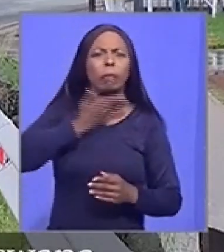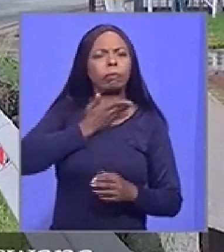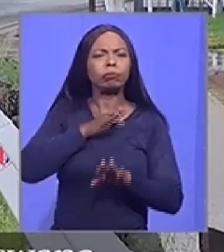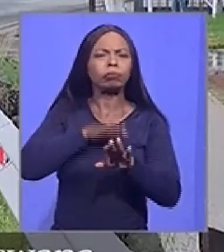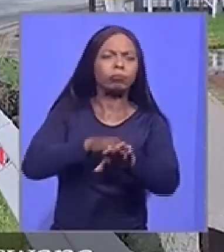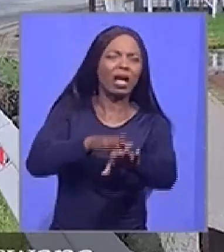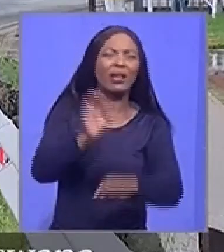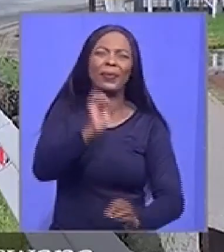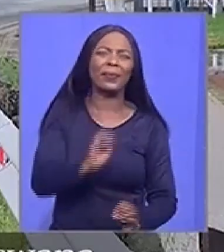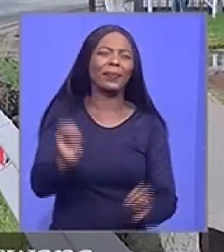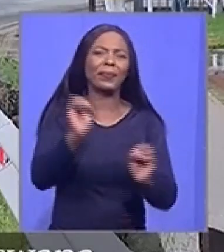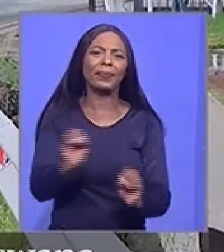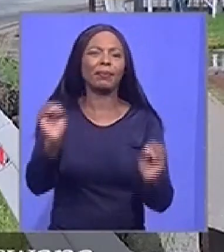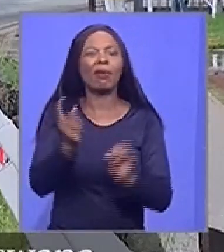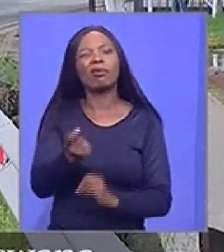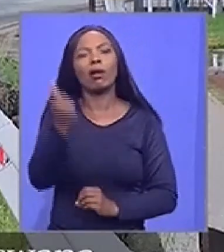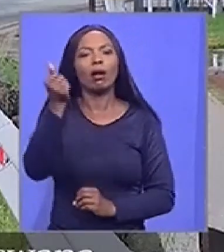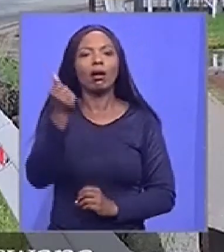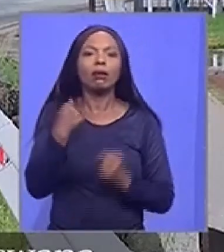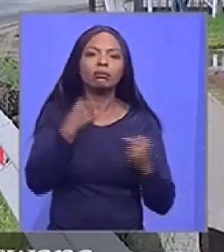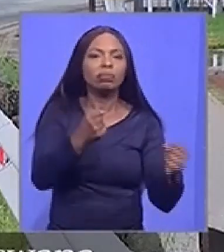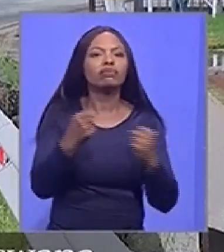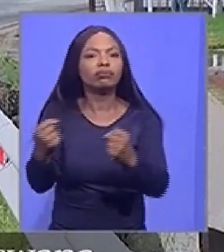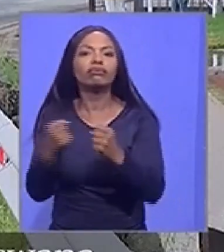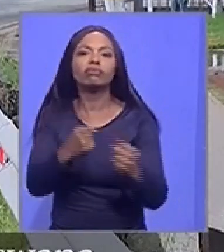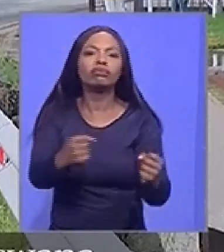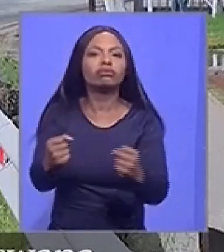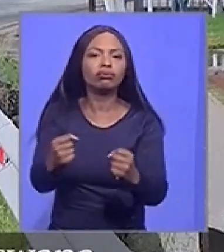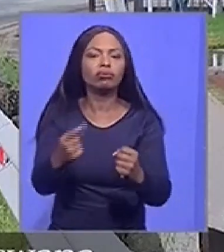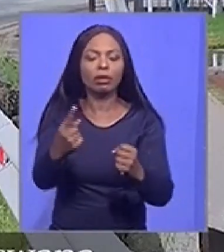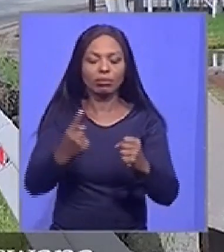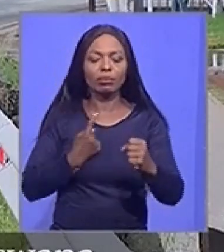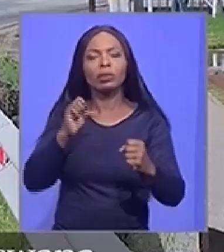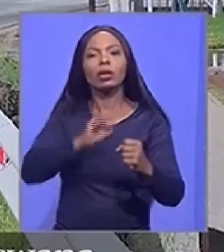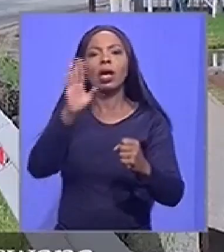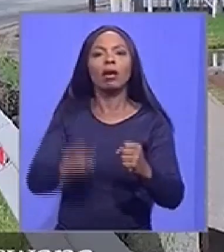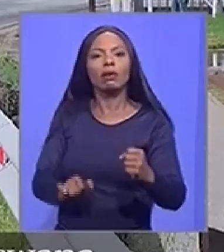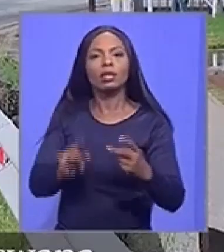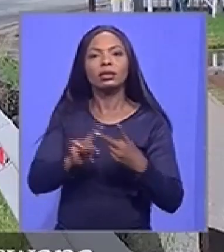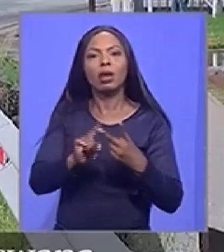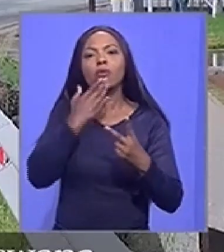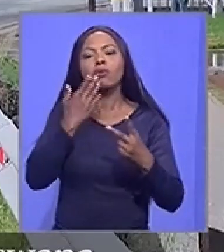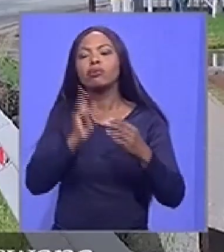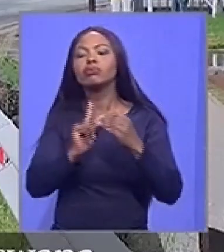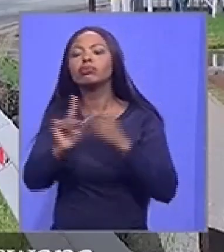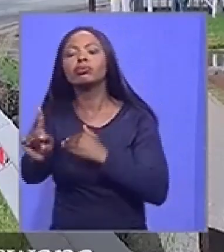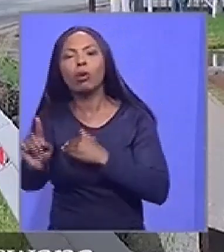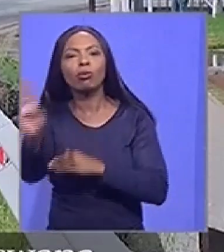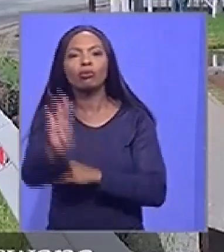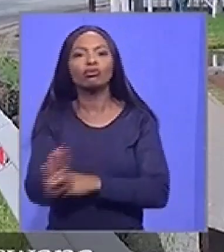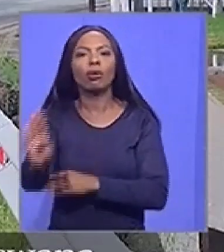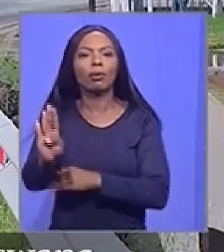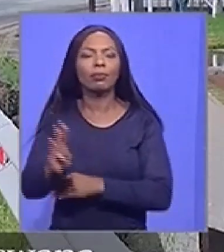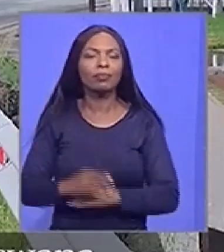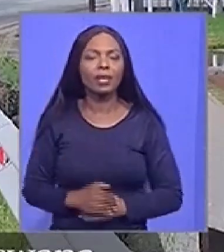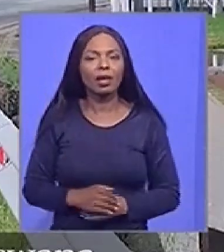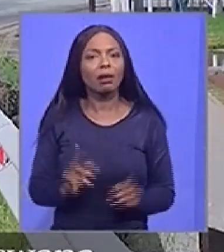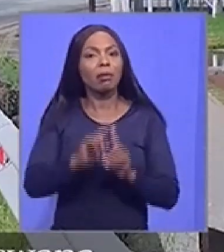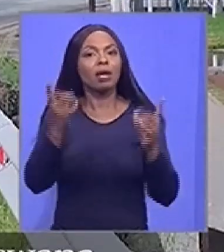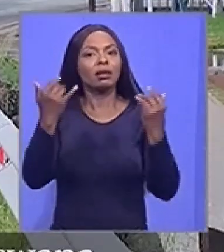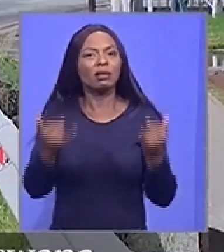gone segolo bogolo jang re shebile bajanala ba e leng gore ba tla mo nageng ya rona ya Afrika Borwa le ba e leng gore ba tswa ka kwano ba ya ka kwa ba re no ga